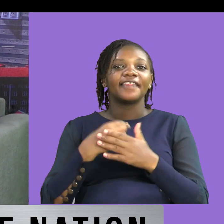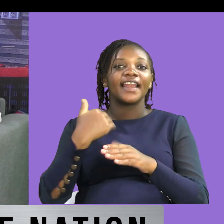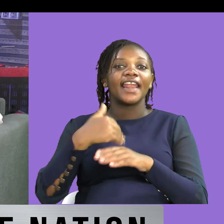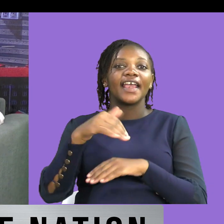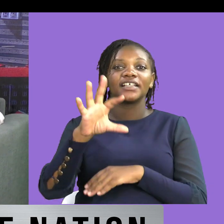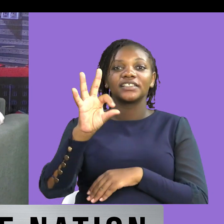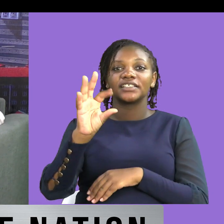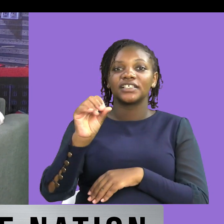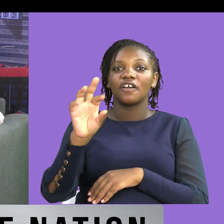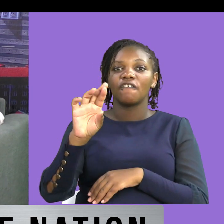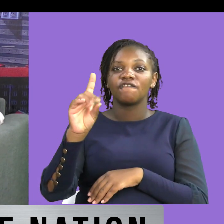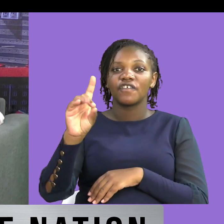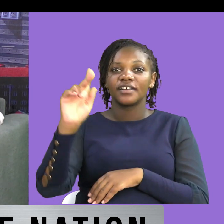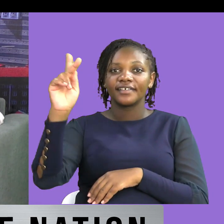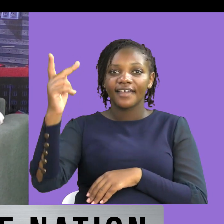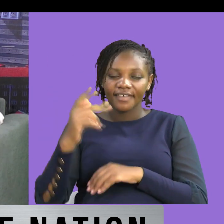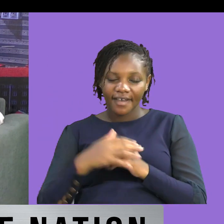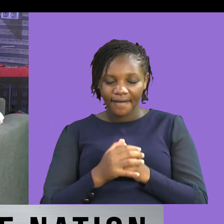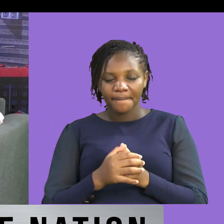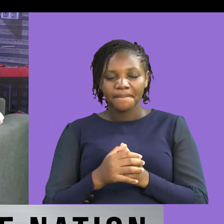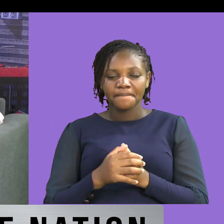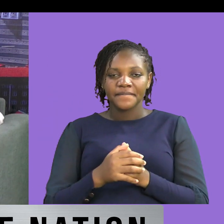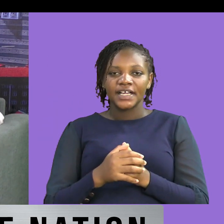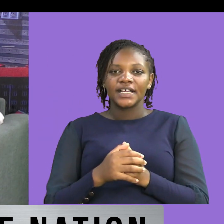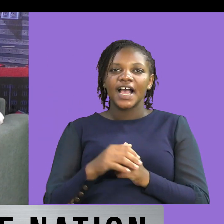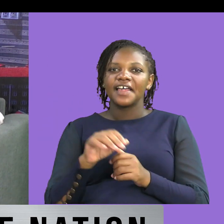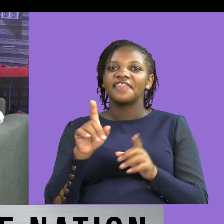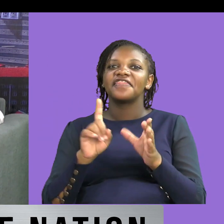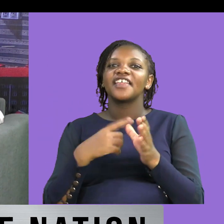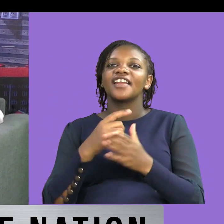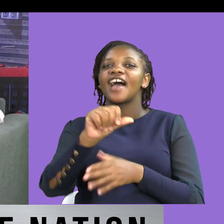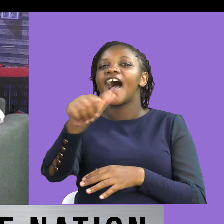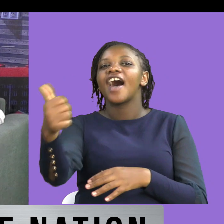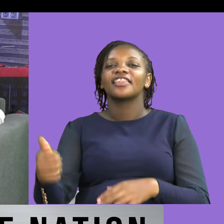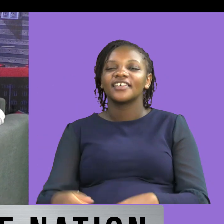parties. Ford Kenya, and Yes. then NAC Kenya, Yes. and then others.